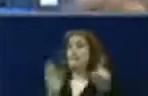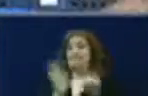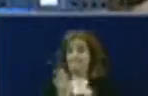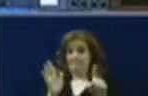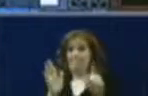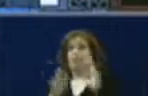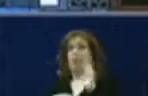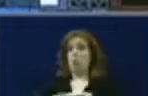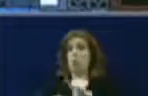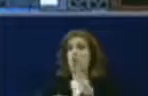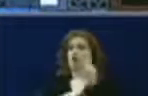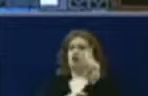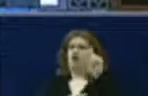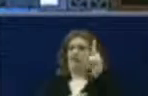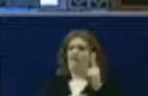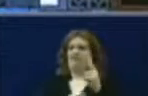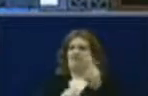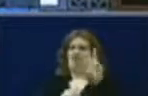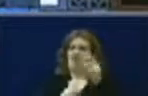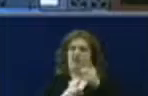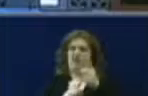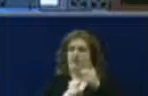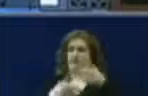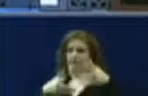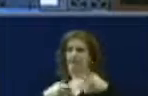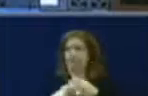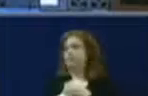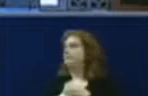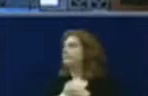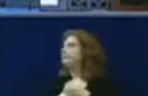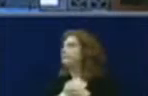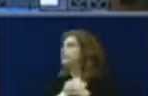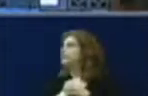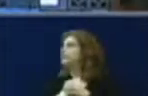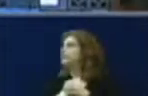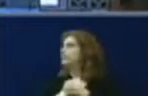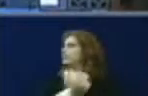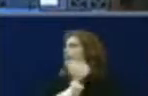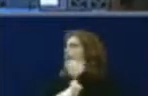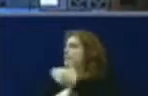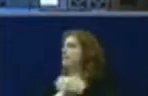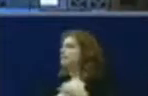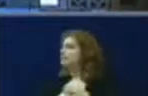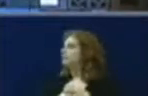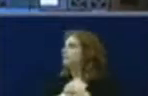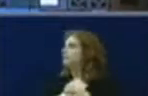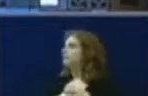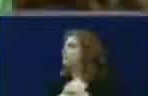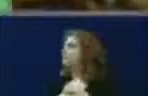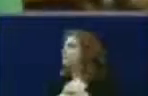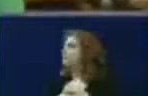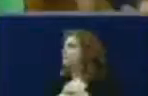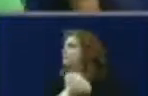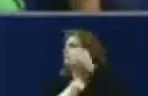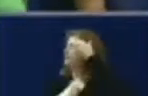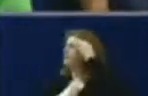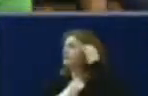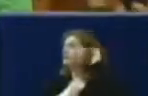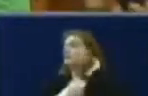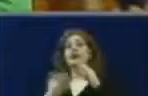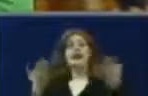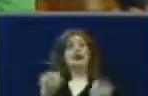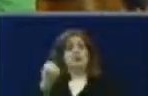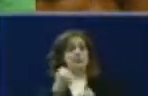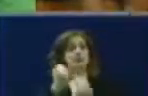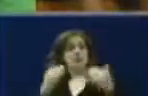after 2.5, we'll give you a 30-second warning. Thank you for being with us. I am here on behalf of a